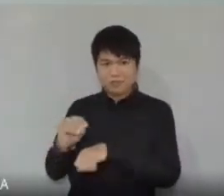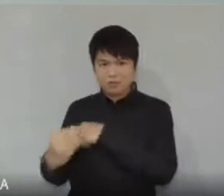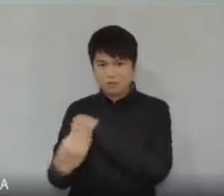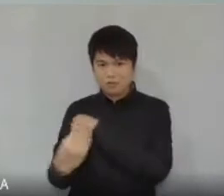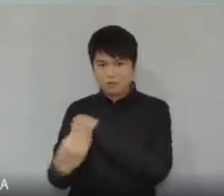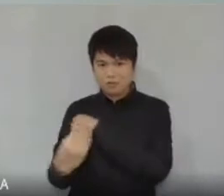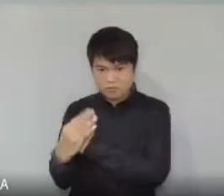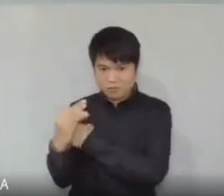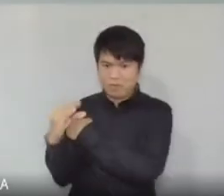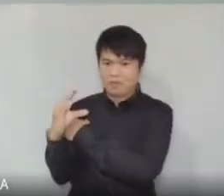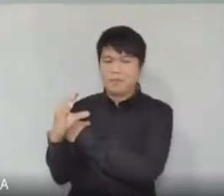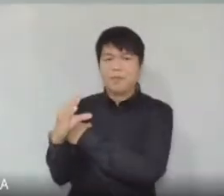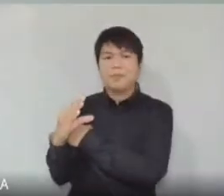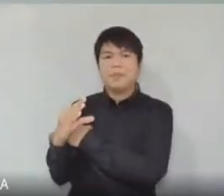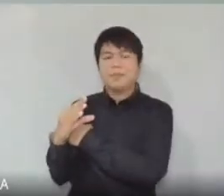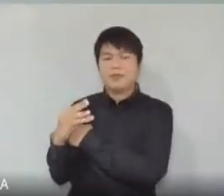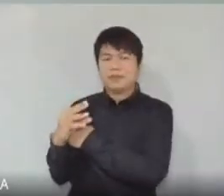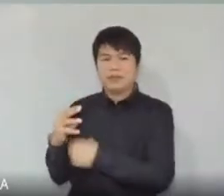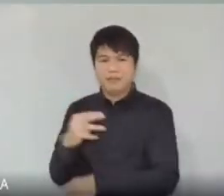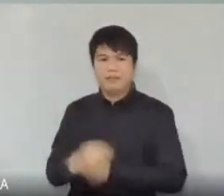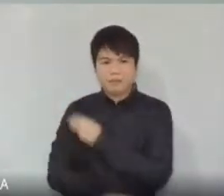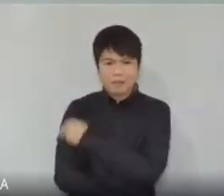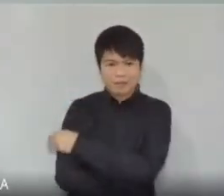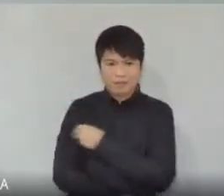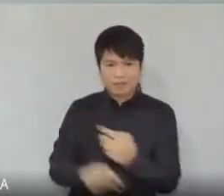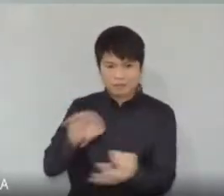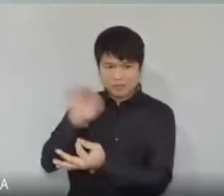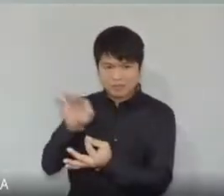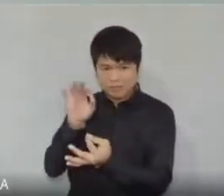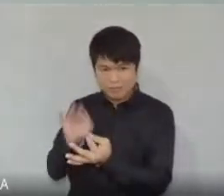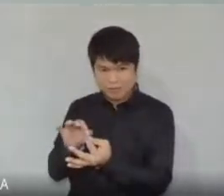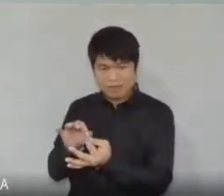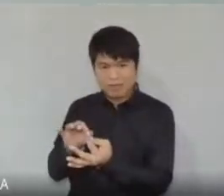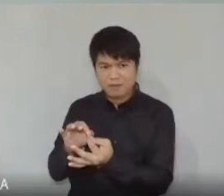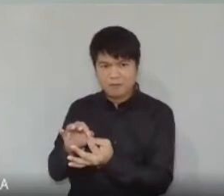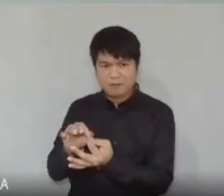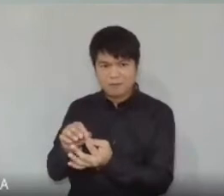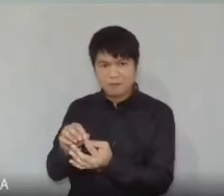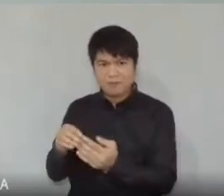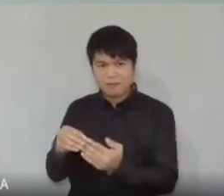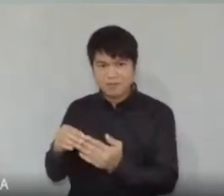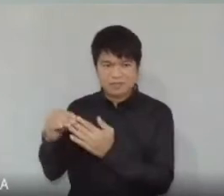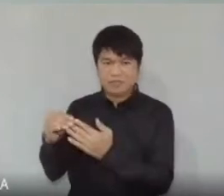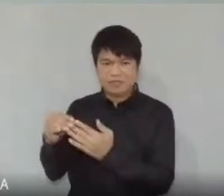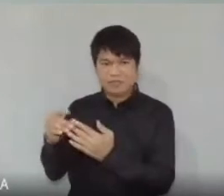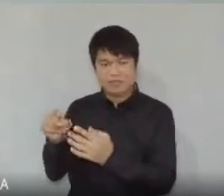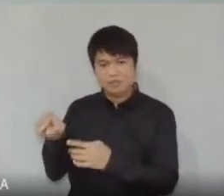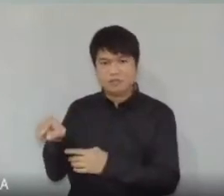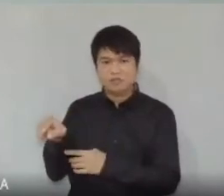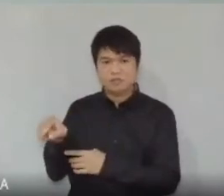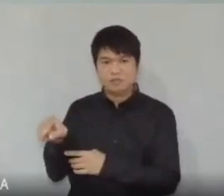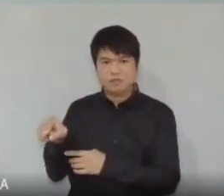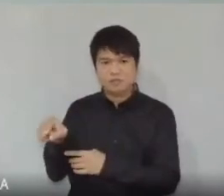telemedicine. He was hooked to the Northern Mindanao Medical Center,